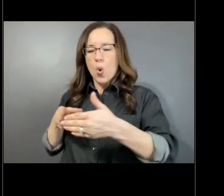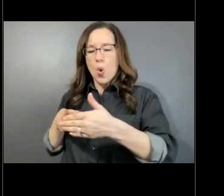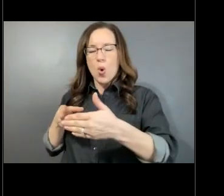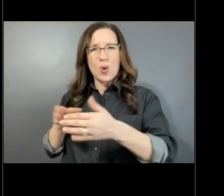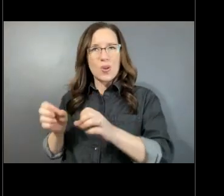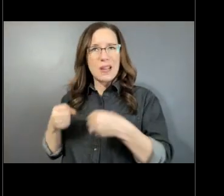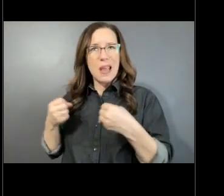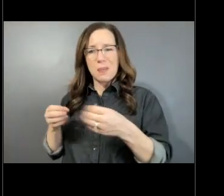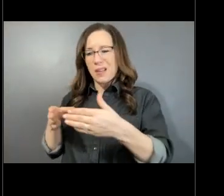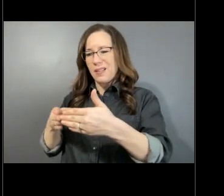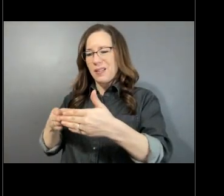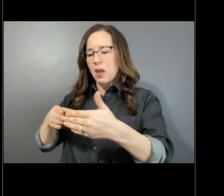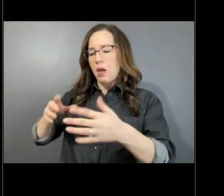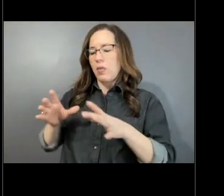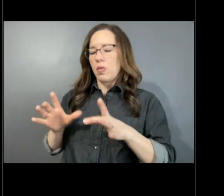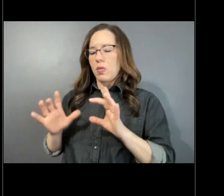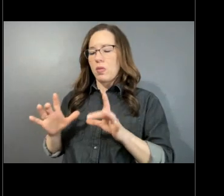storage access.